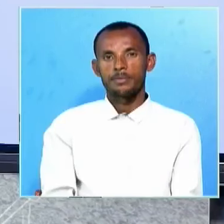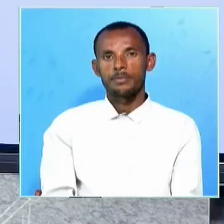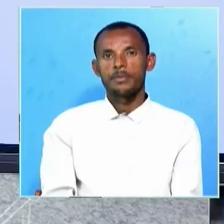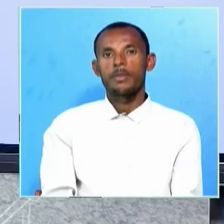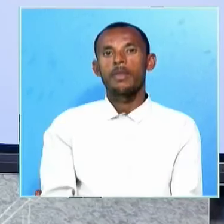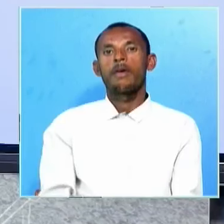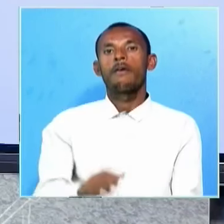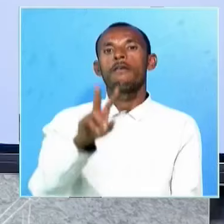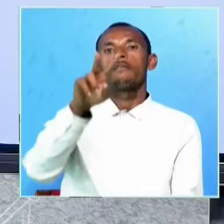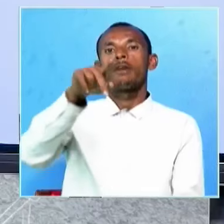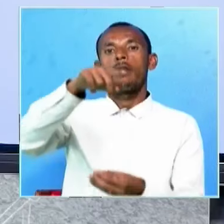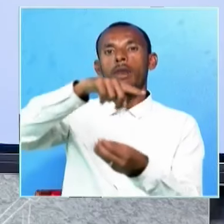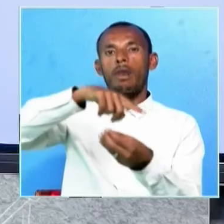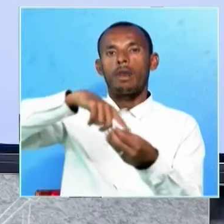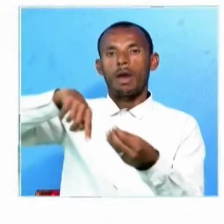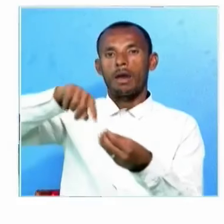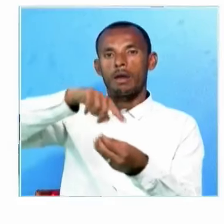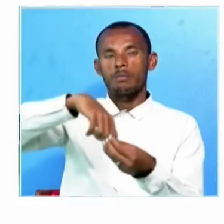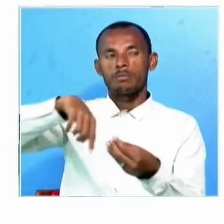Venn diagram.